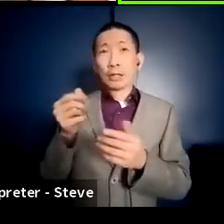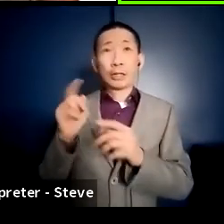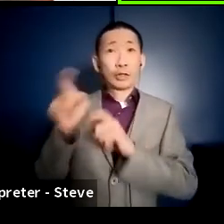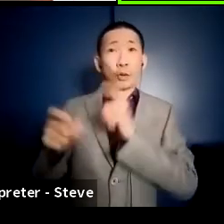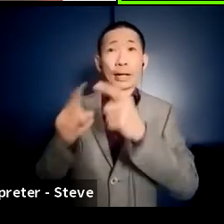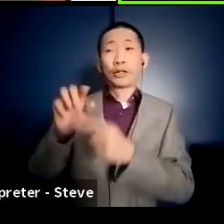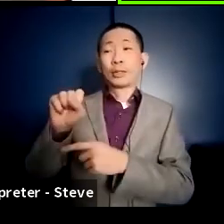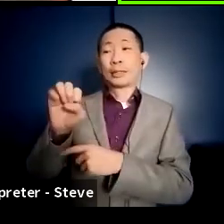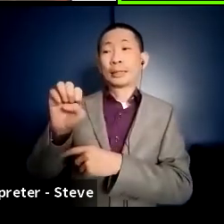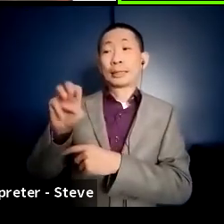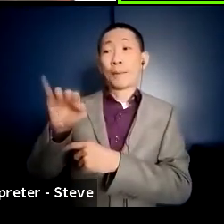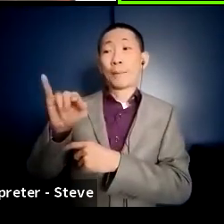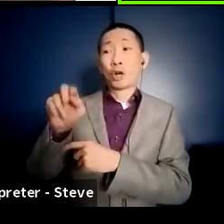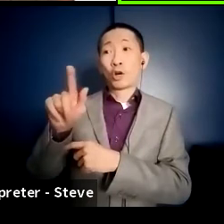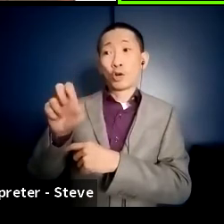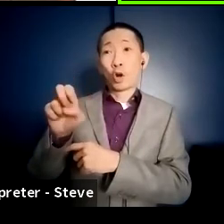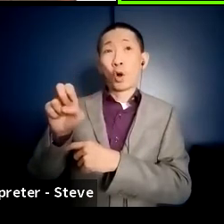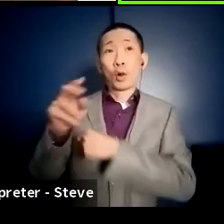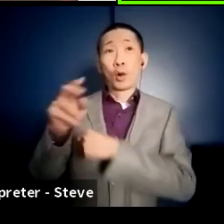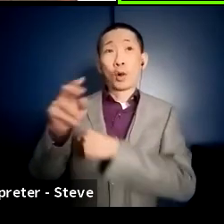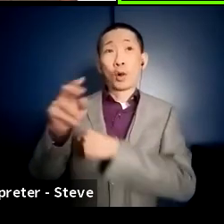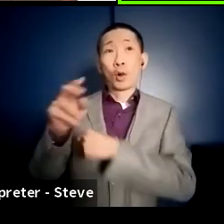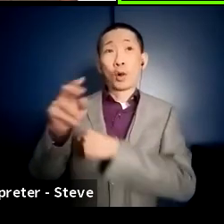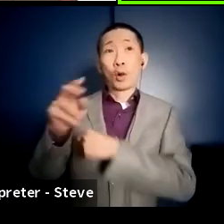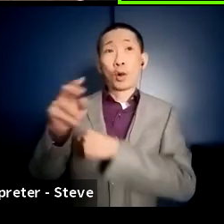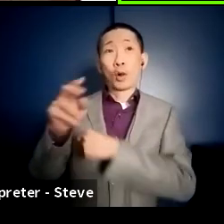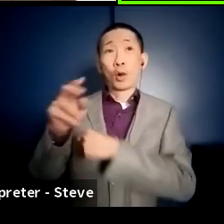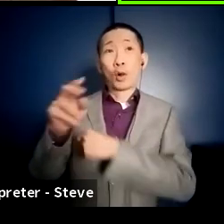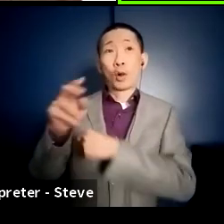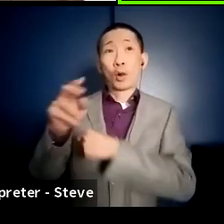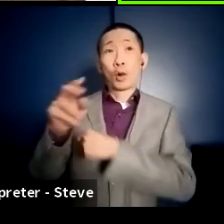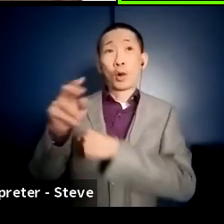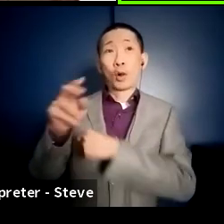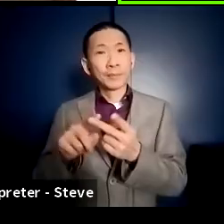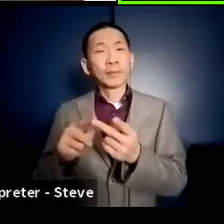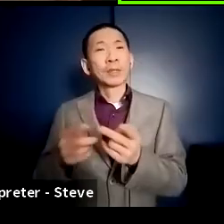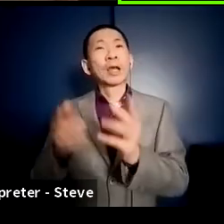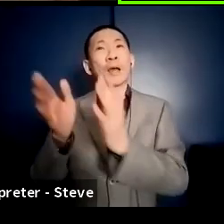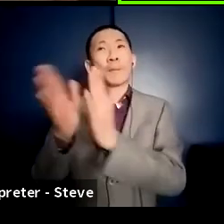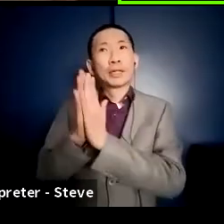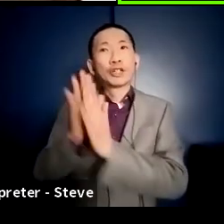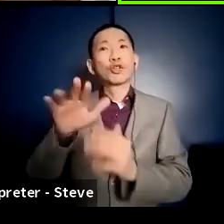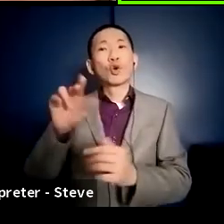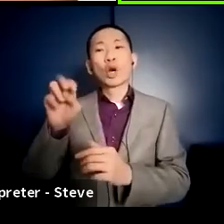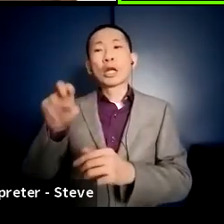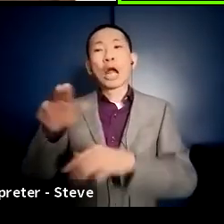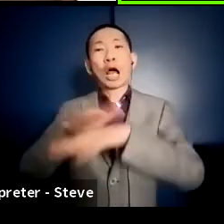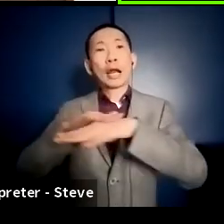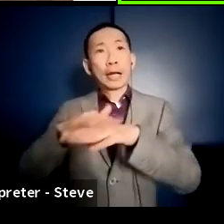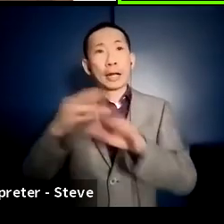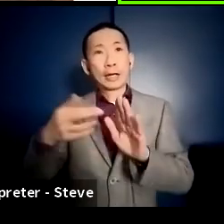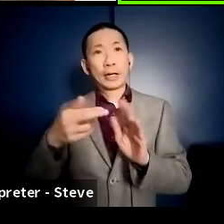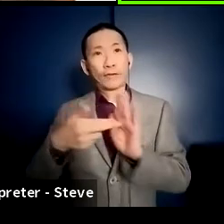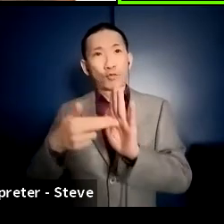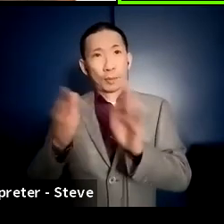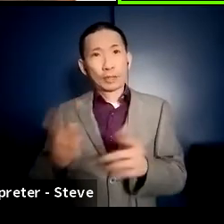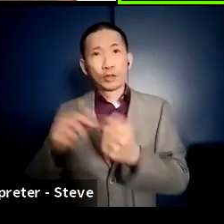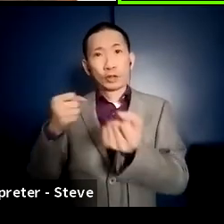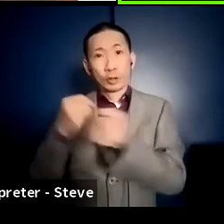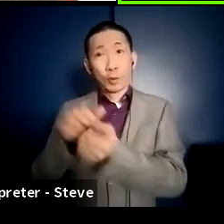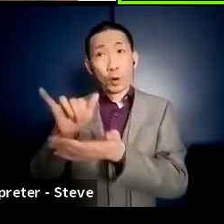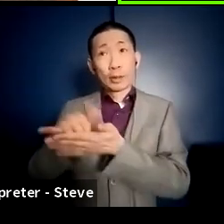out, share about those things, petition your like non-Native representatives to support this lawsuit